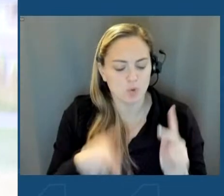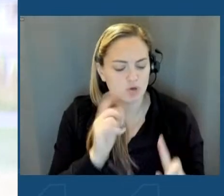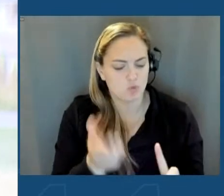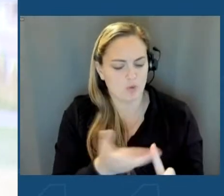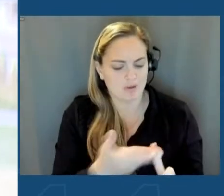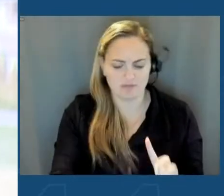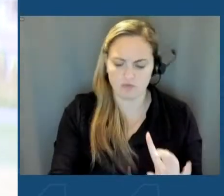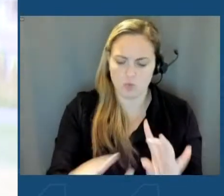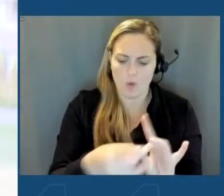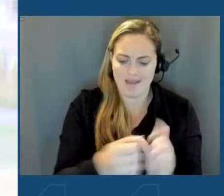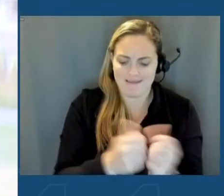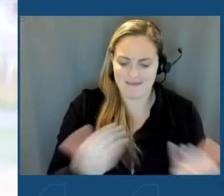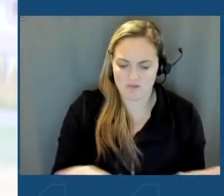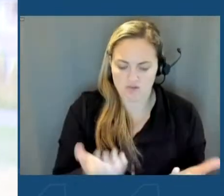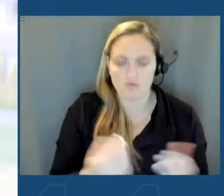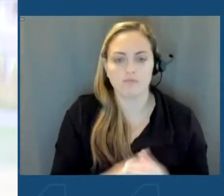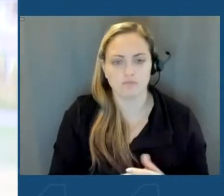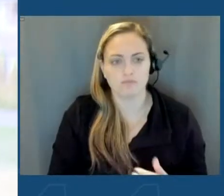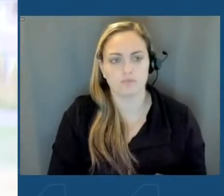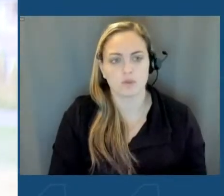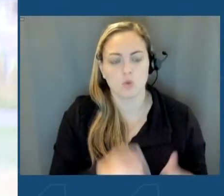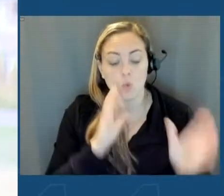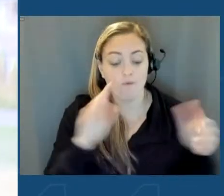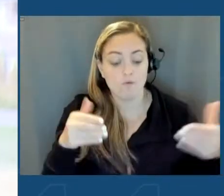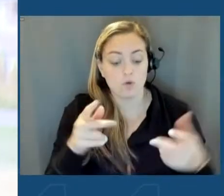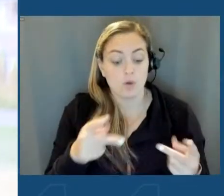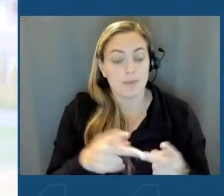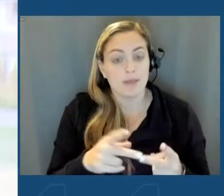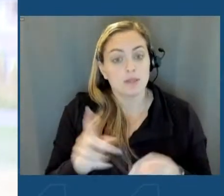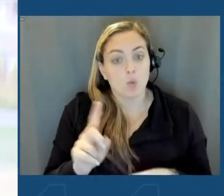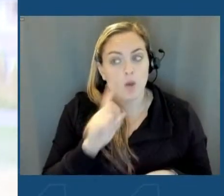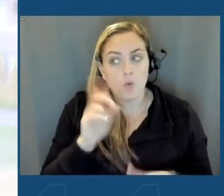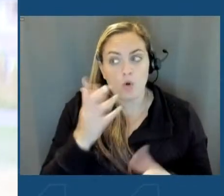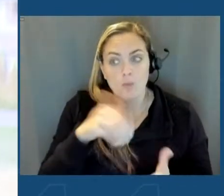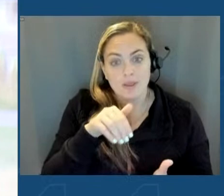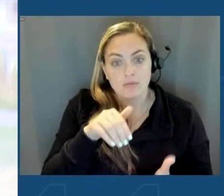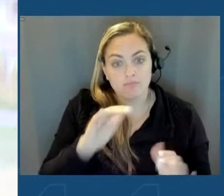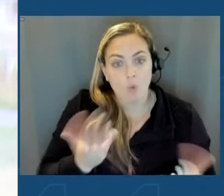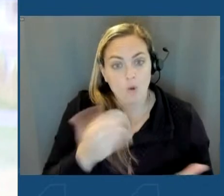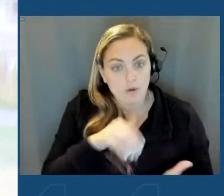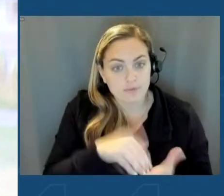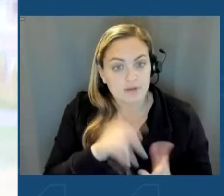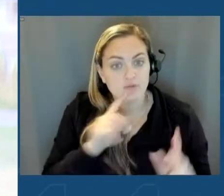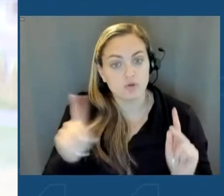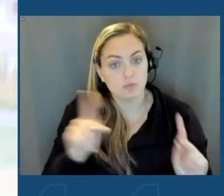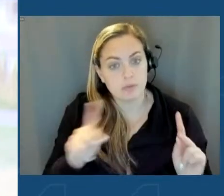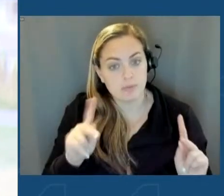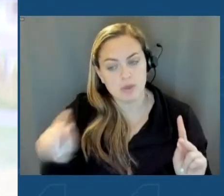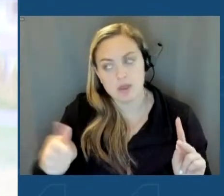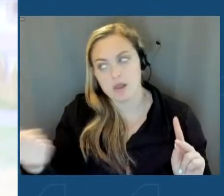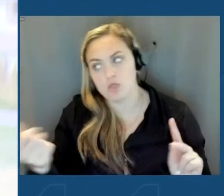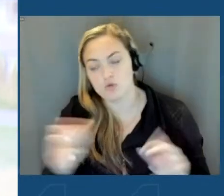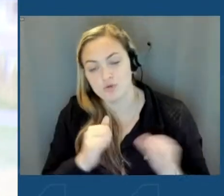connections here. So we're focusing on a site that's gonna be a welcome center for those individuals as well as others.